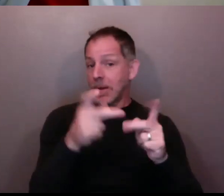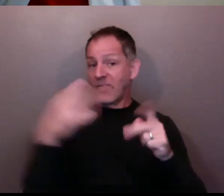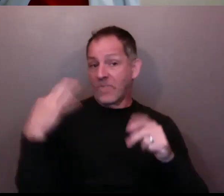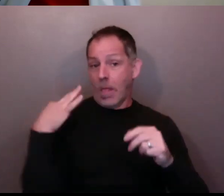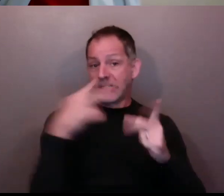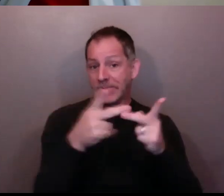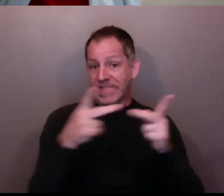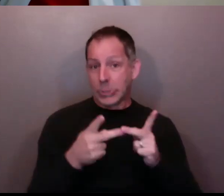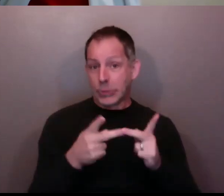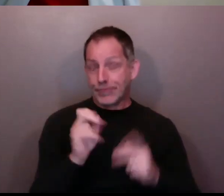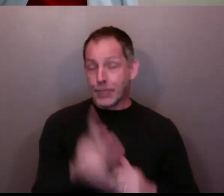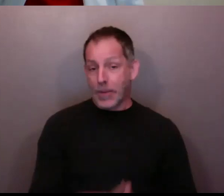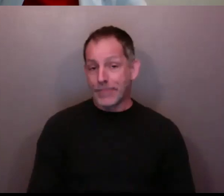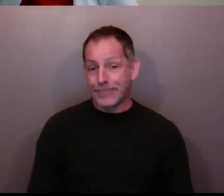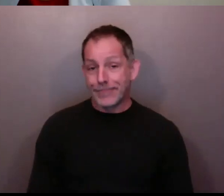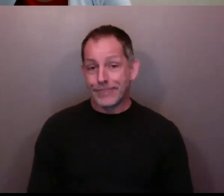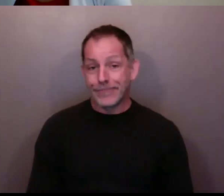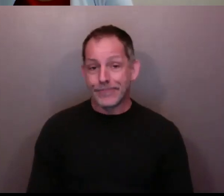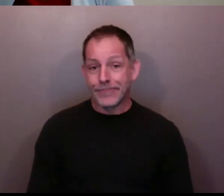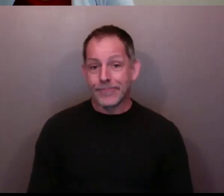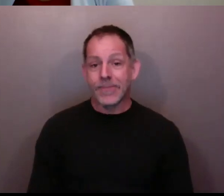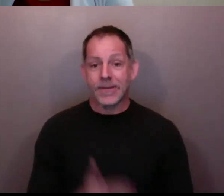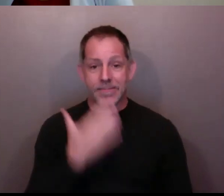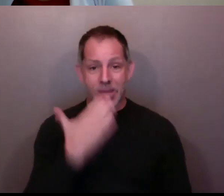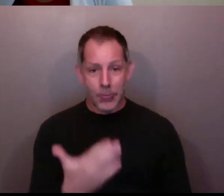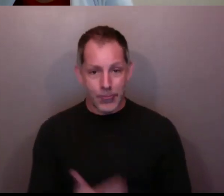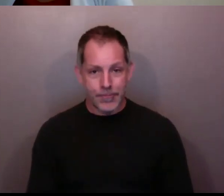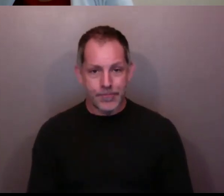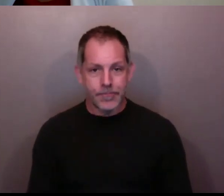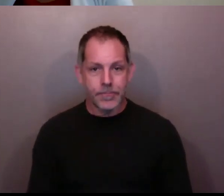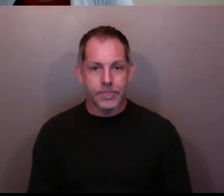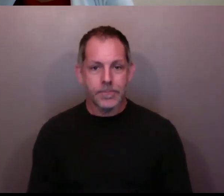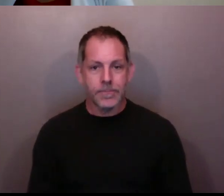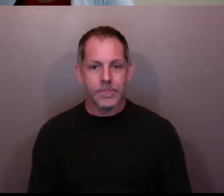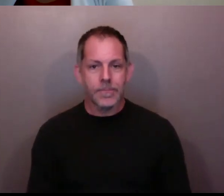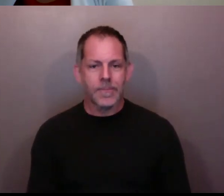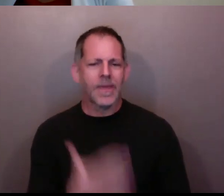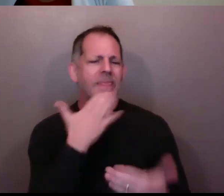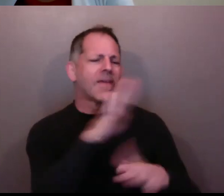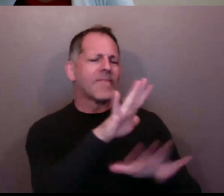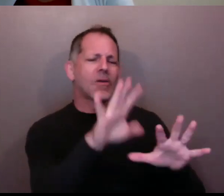Thank you, Therese. Great work. Really, really kudos to the whole team. Thank you.